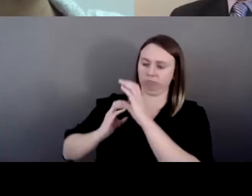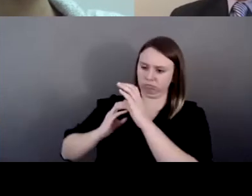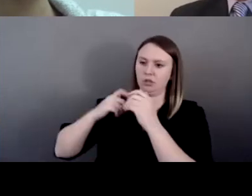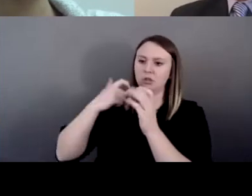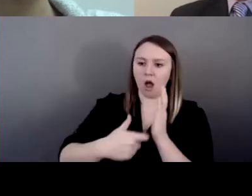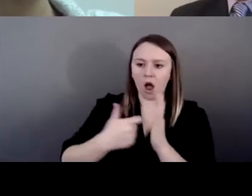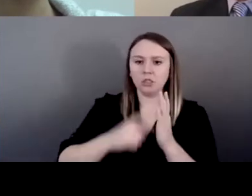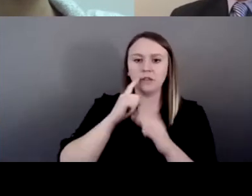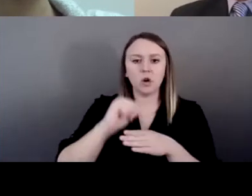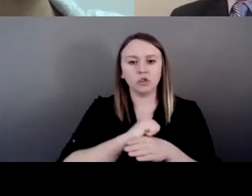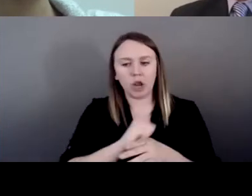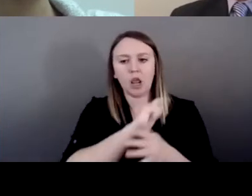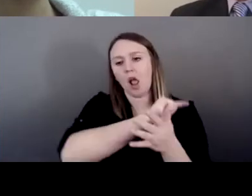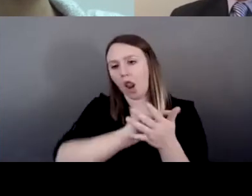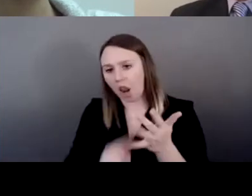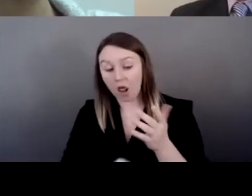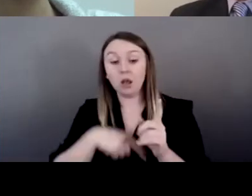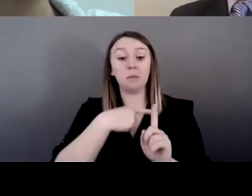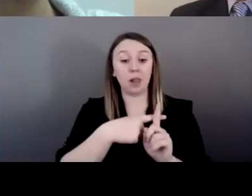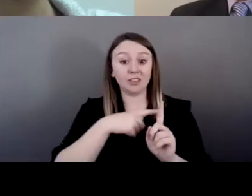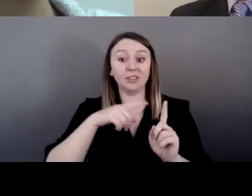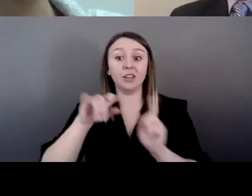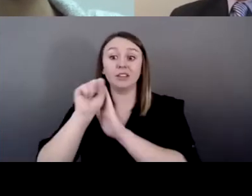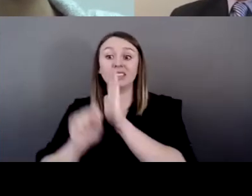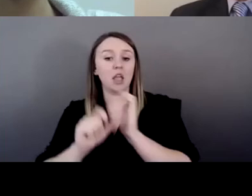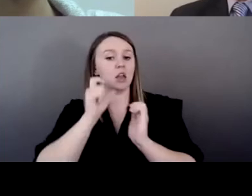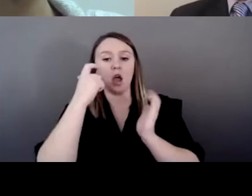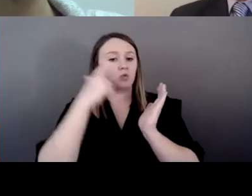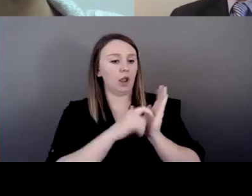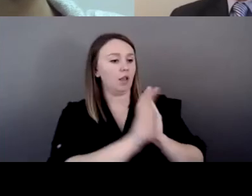issue of peace officer recognition, as far as,